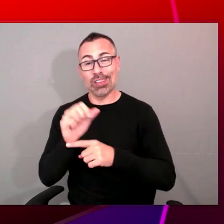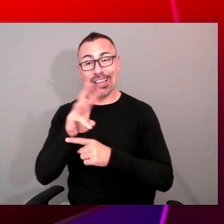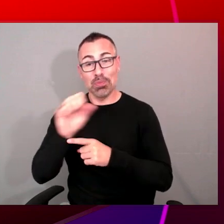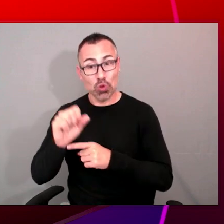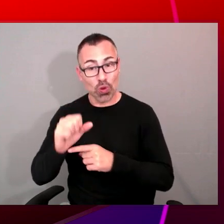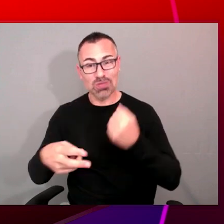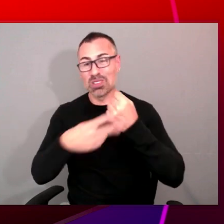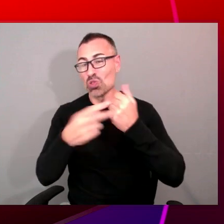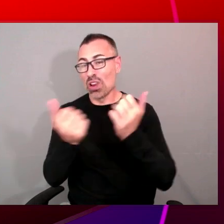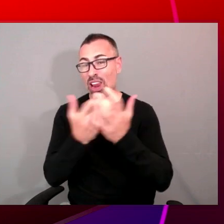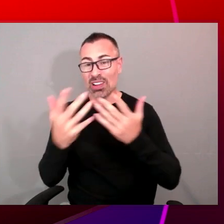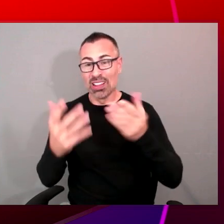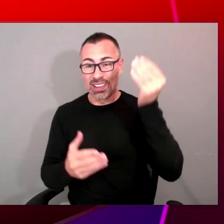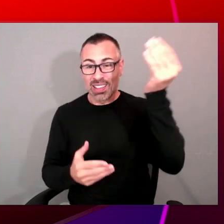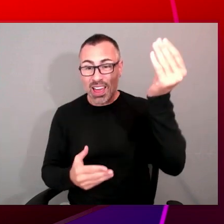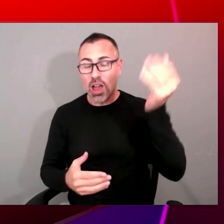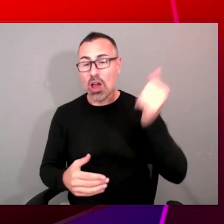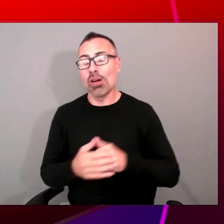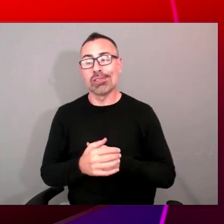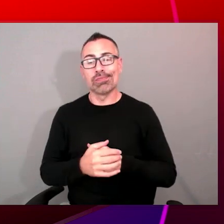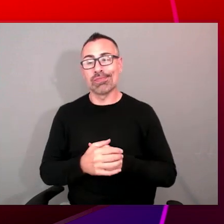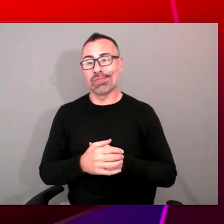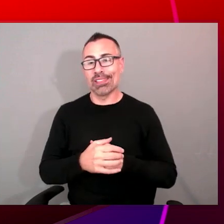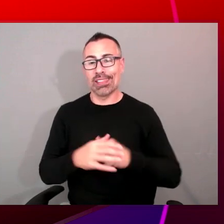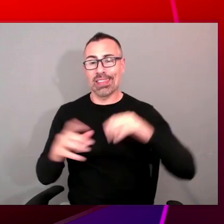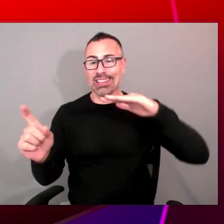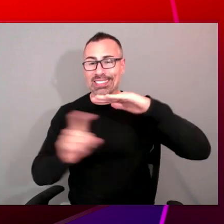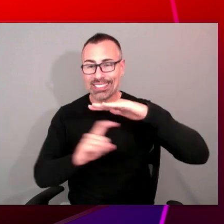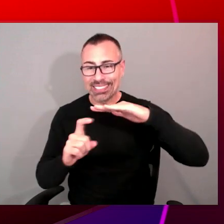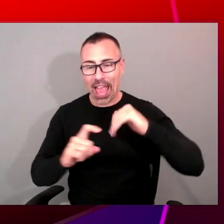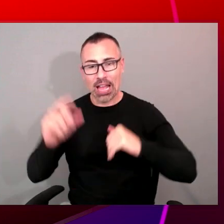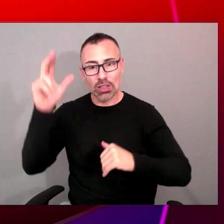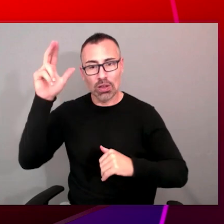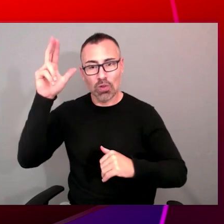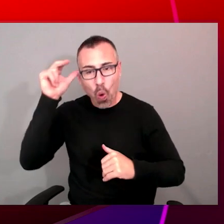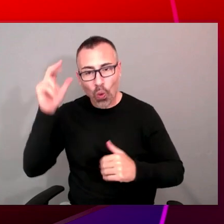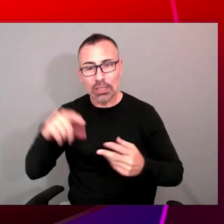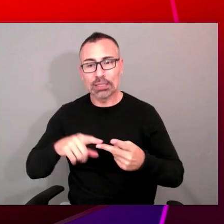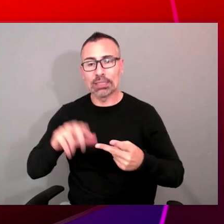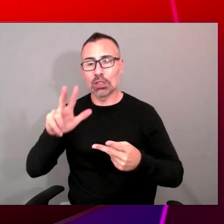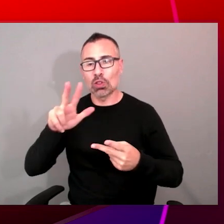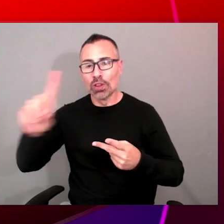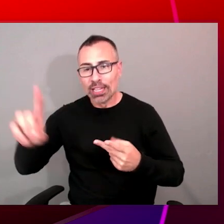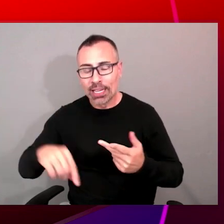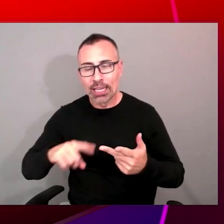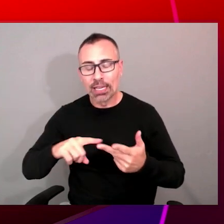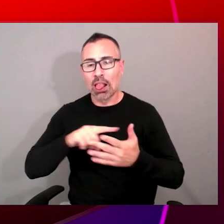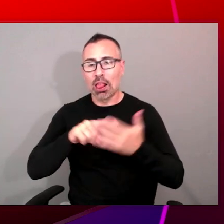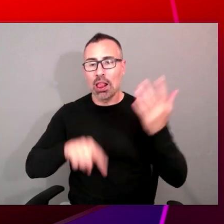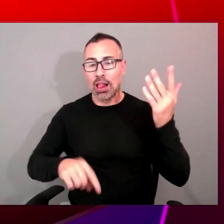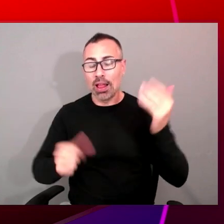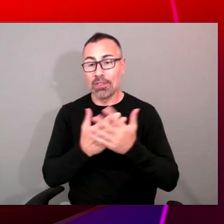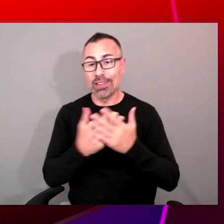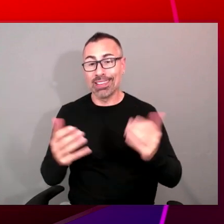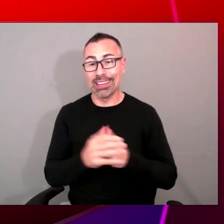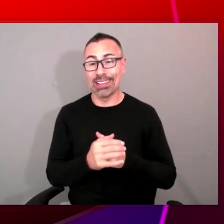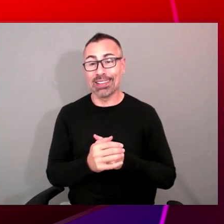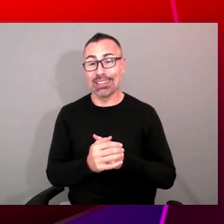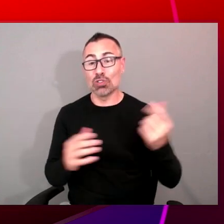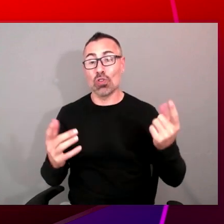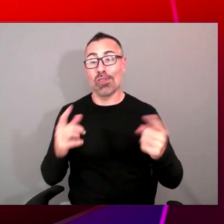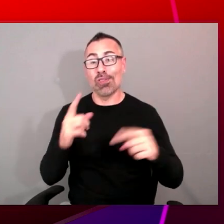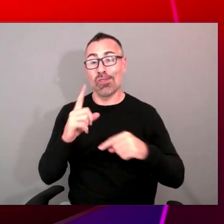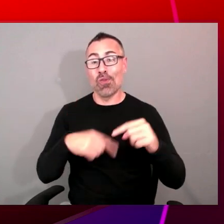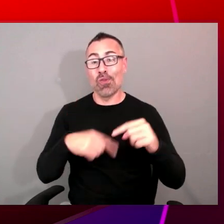mentioned, horses, scans, all the 3D materials. That's all available. So when we comes down to wrap, we're actually not turning it off. We're actually just handing the keys over